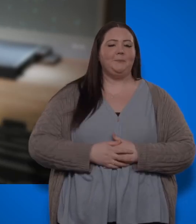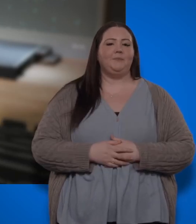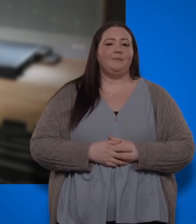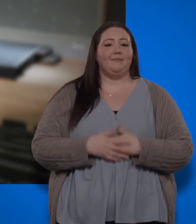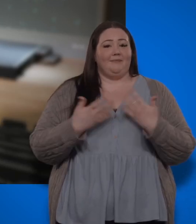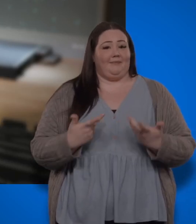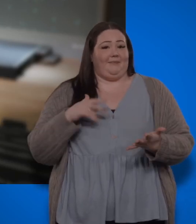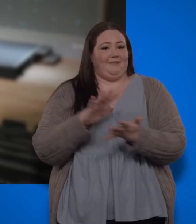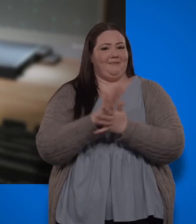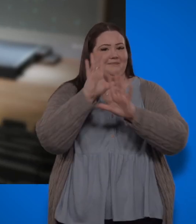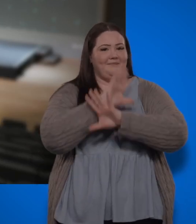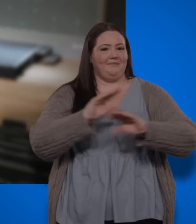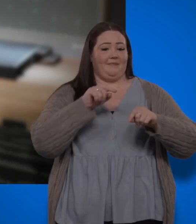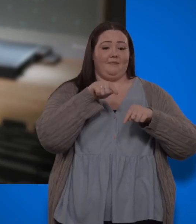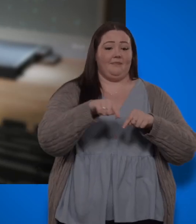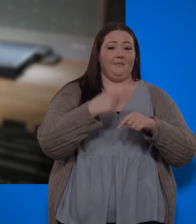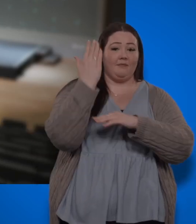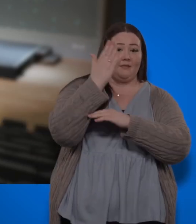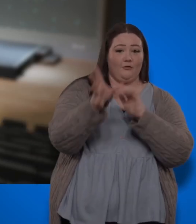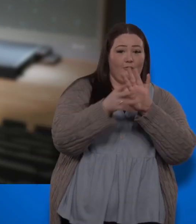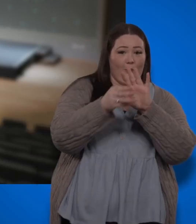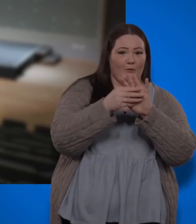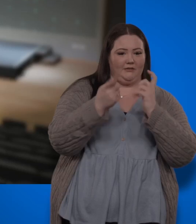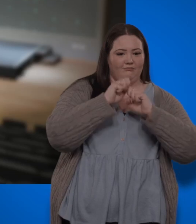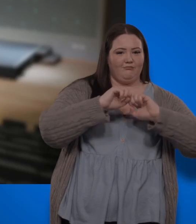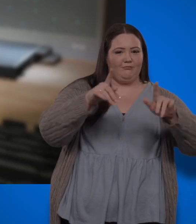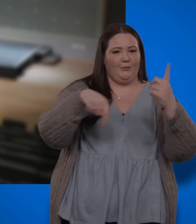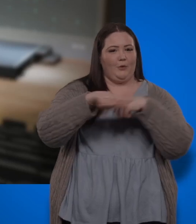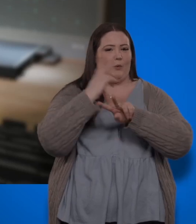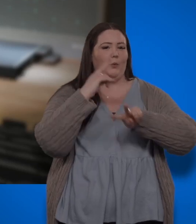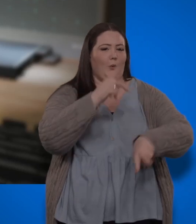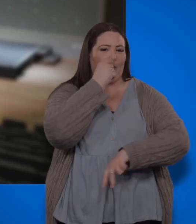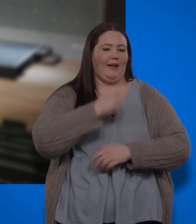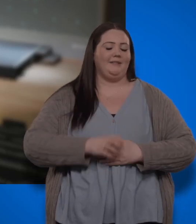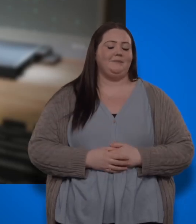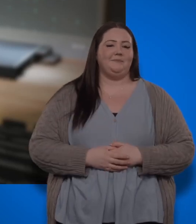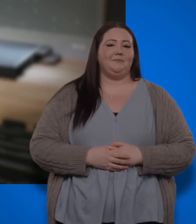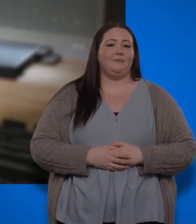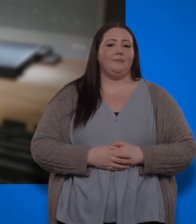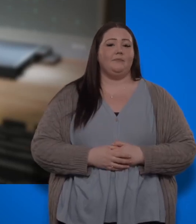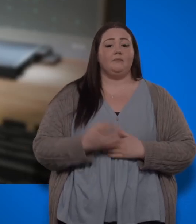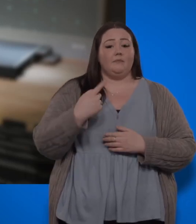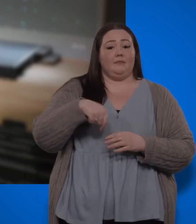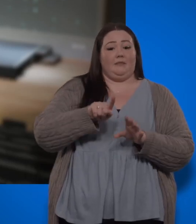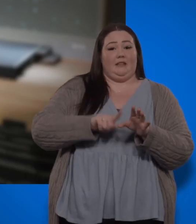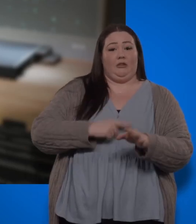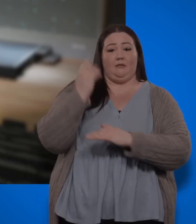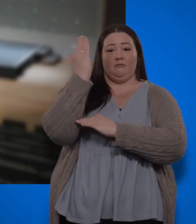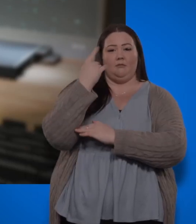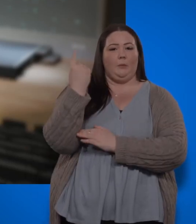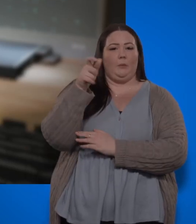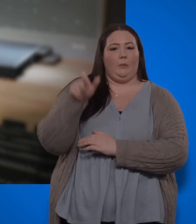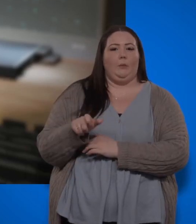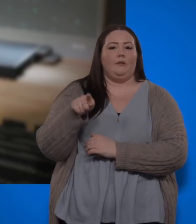we're delighted now to make a recording of that lecture available to you to watch. The lecture this year was delivered by